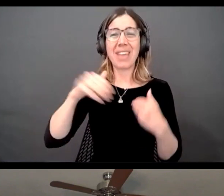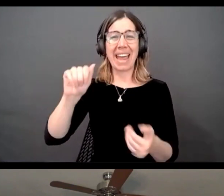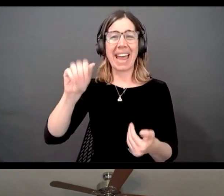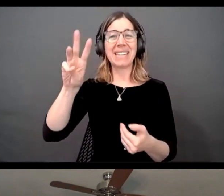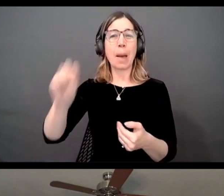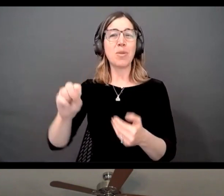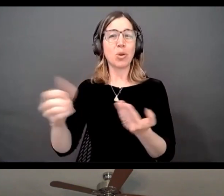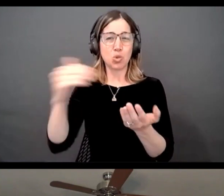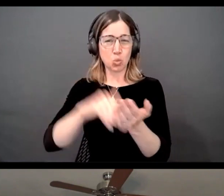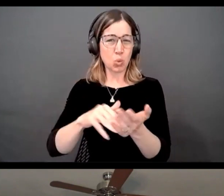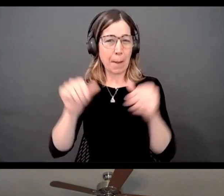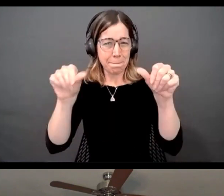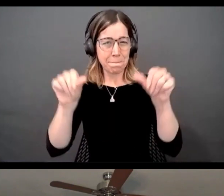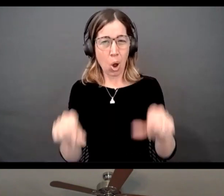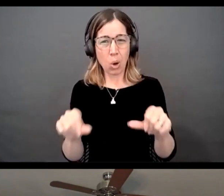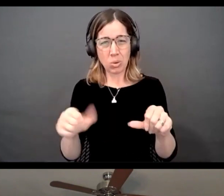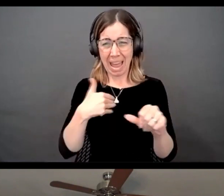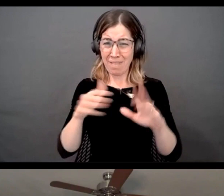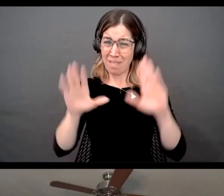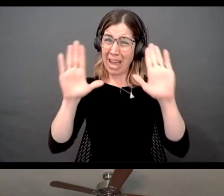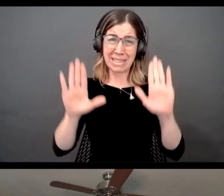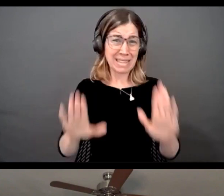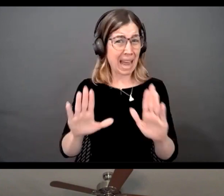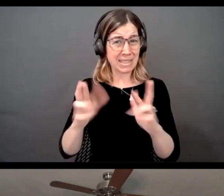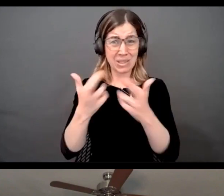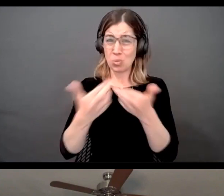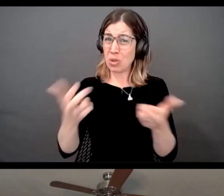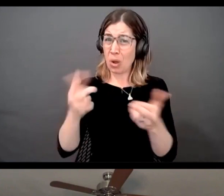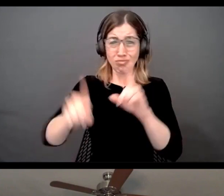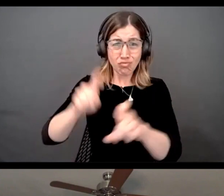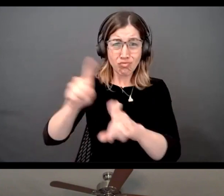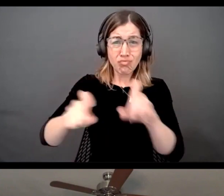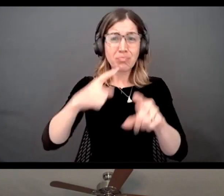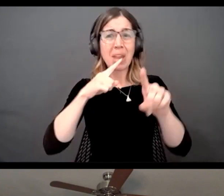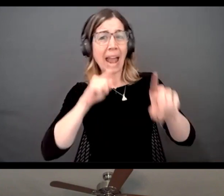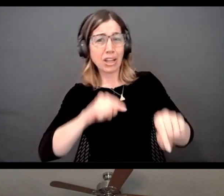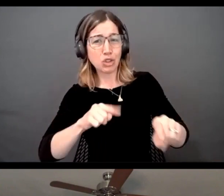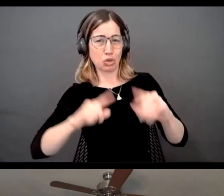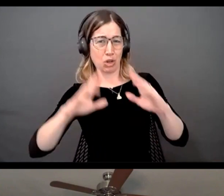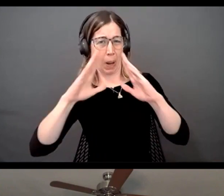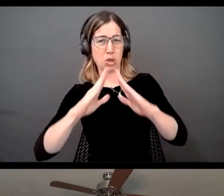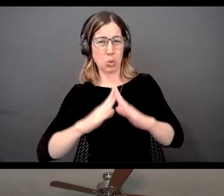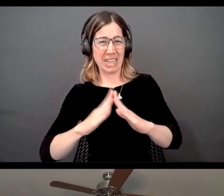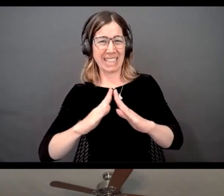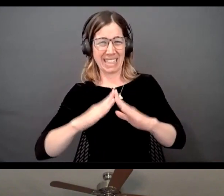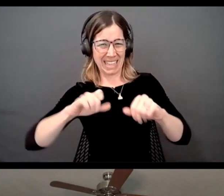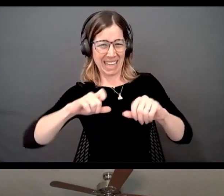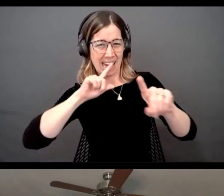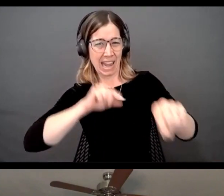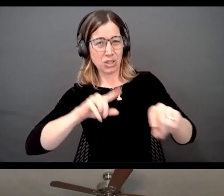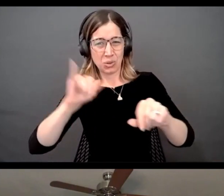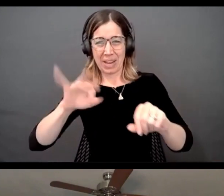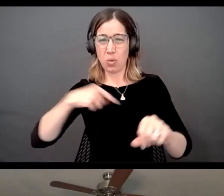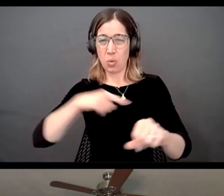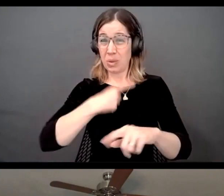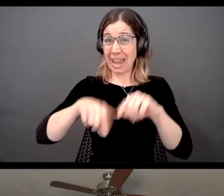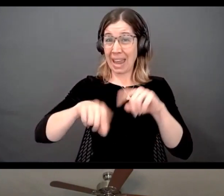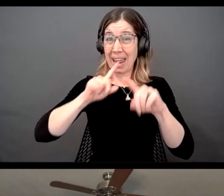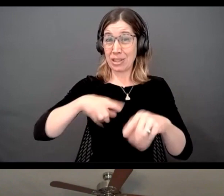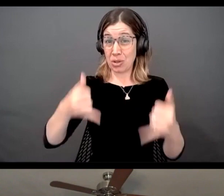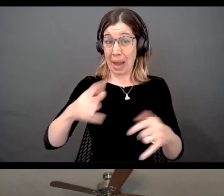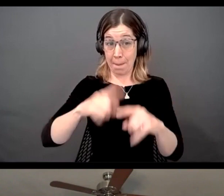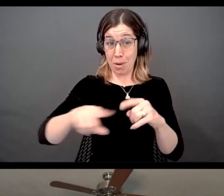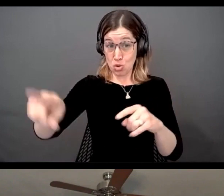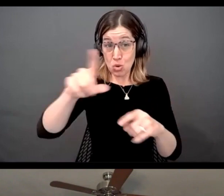fantastic resource to be able to ask your questions and have them answered by the community if we're not able to answer it today. But as you're listening to